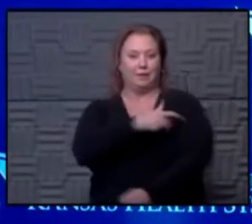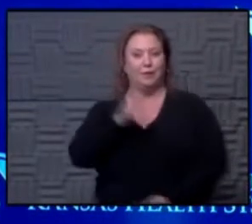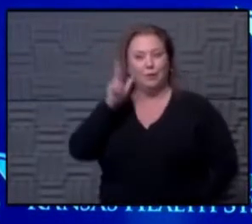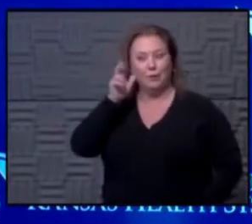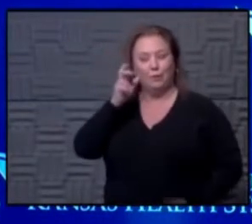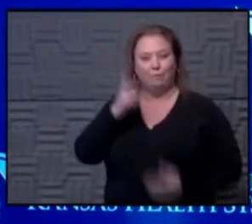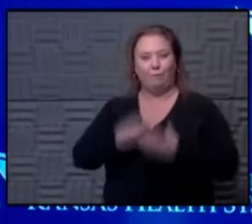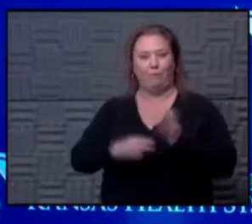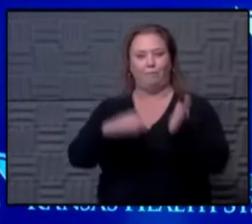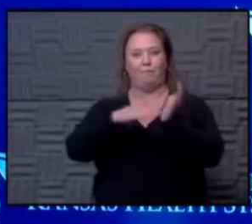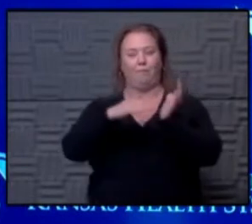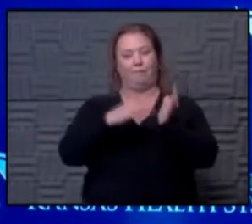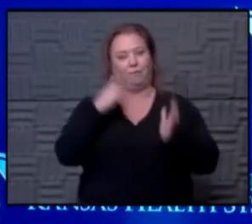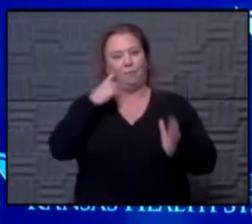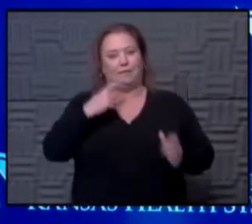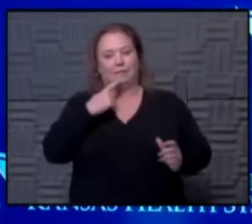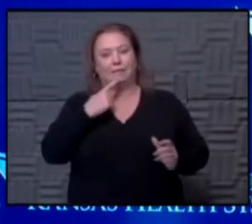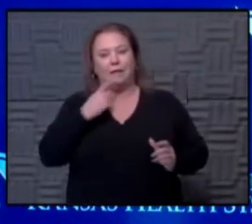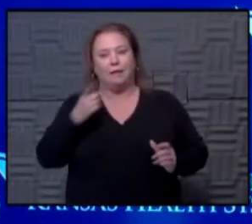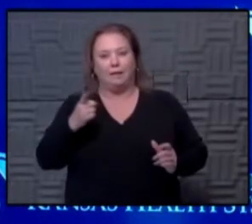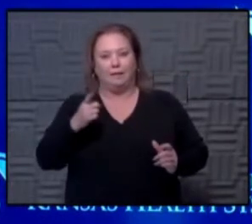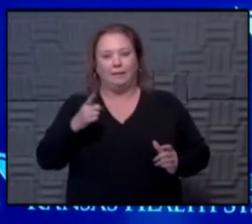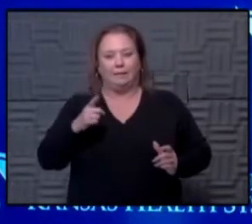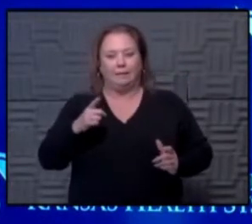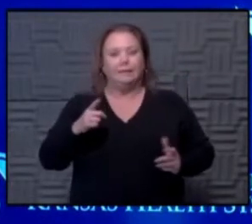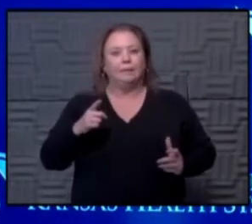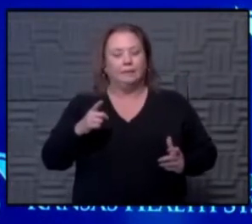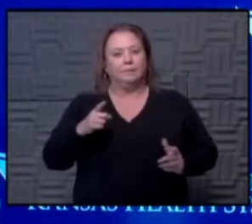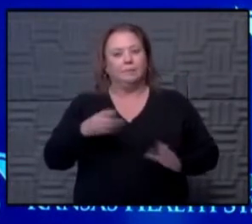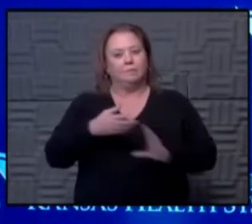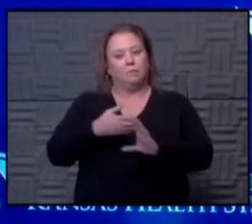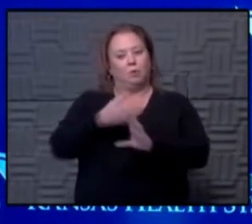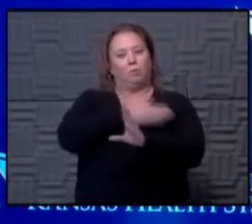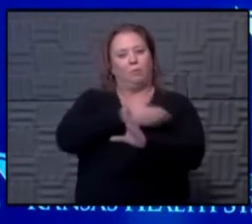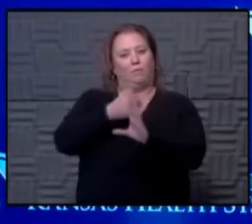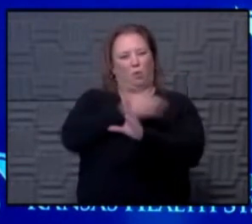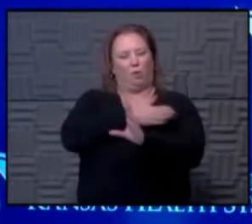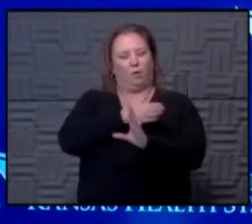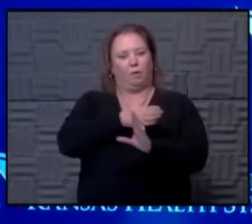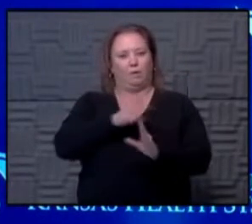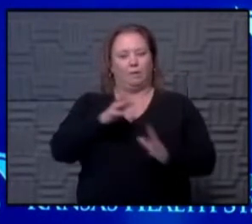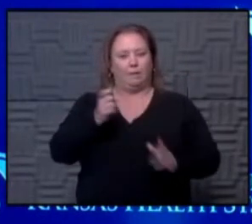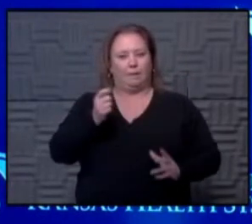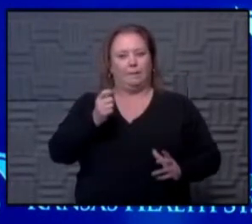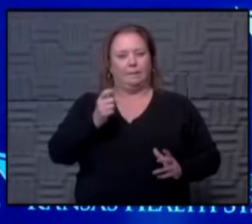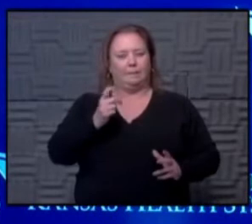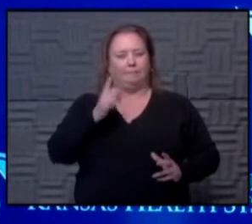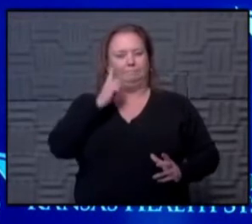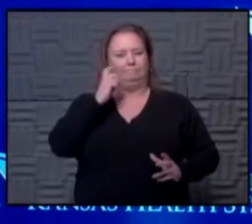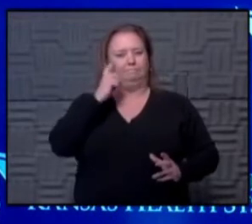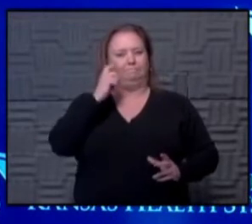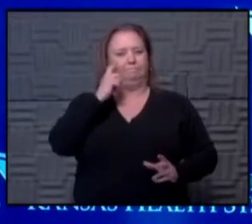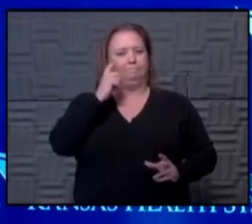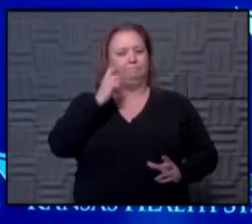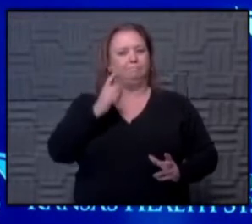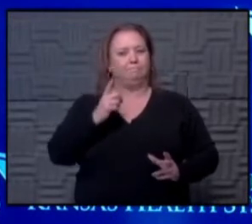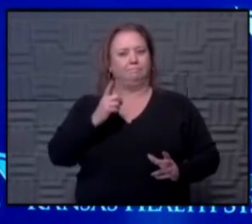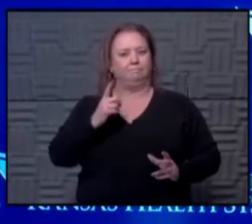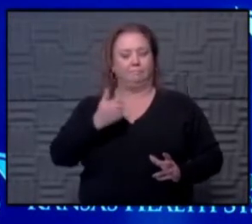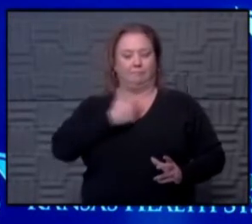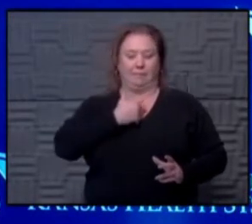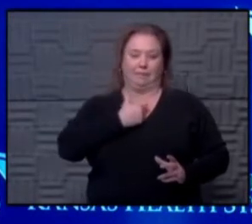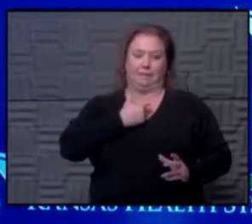both say that they were somewhat skeptical at the beginning when we saw early results, and I will admit I was probably